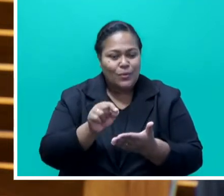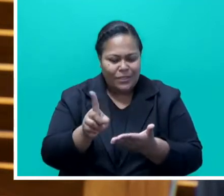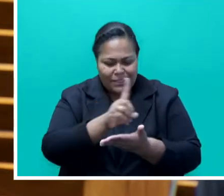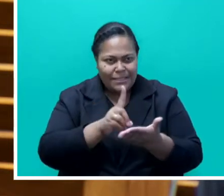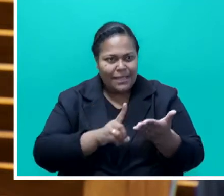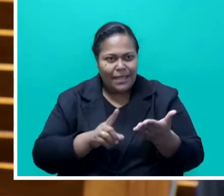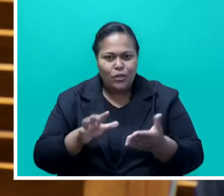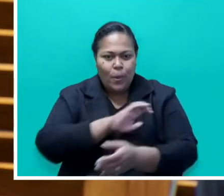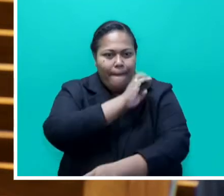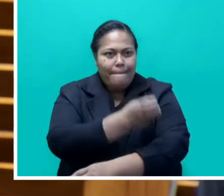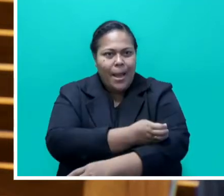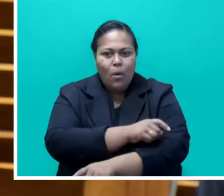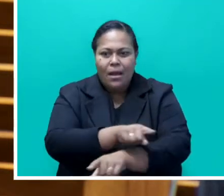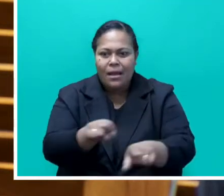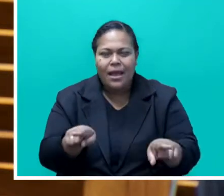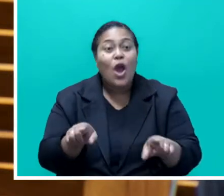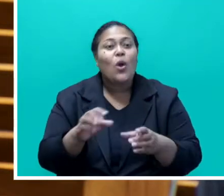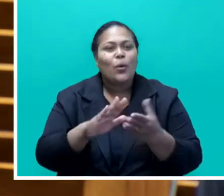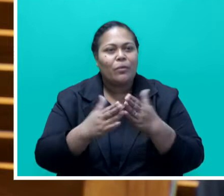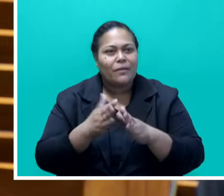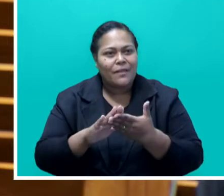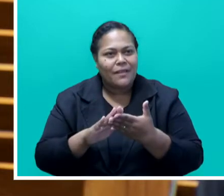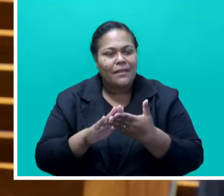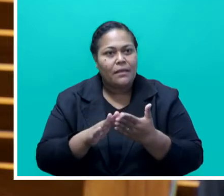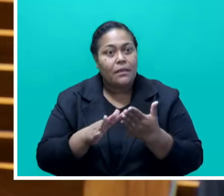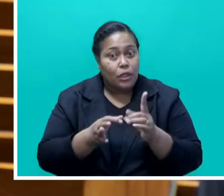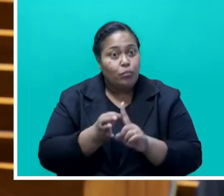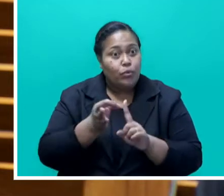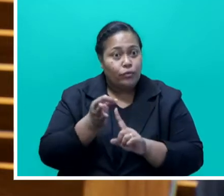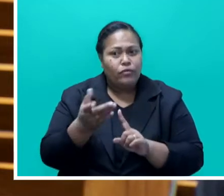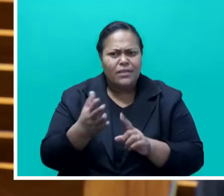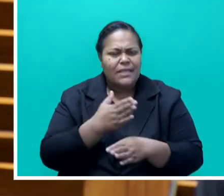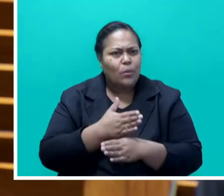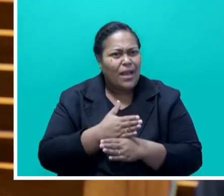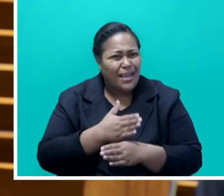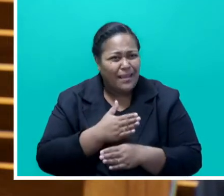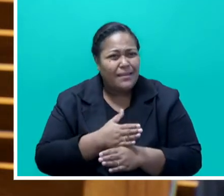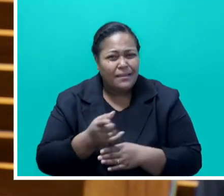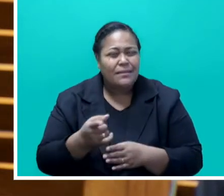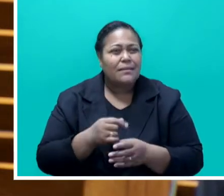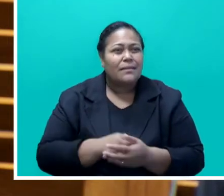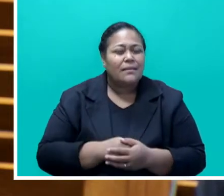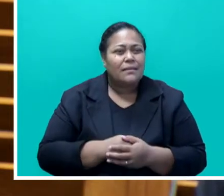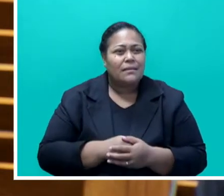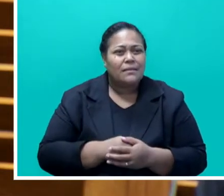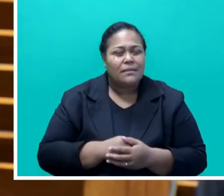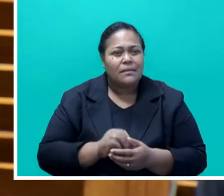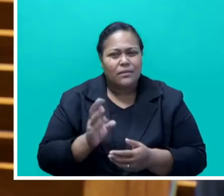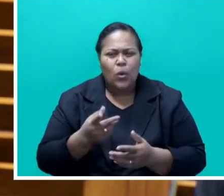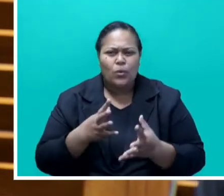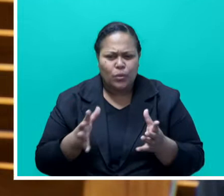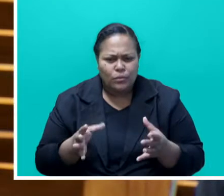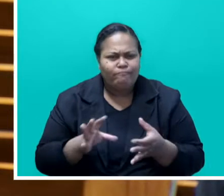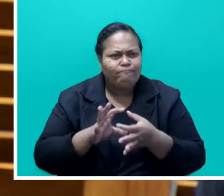communities and address unemployment holistically and through strategic partnerships between public and private and